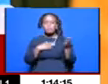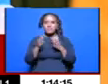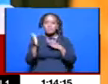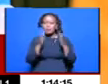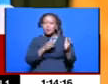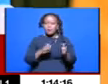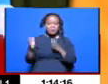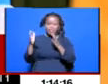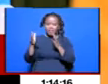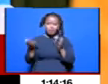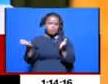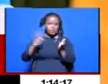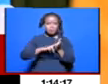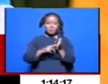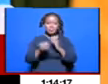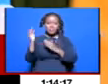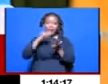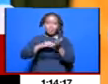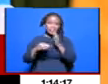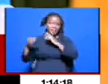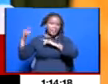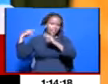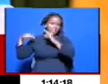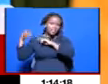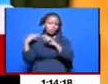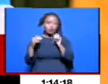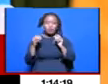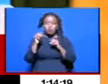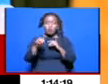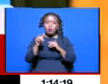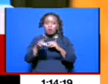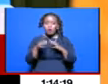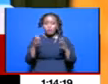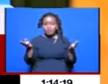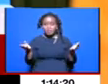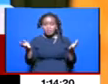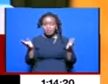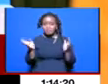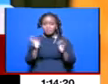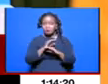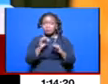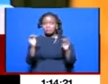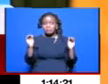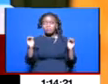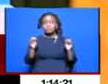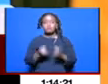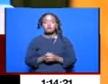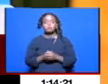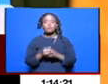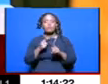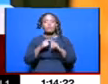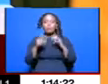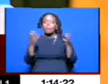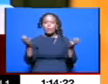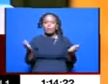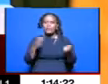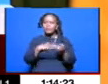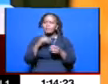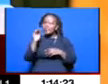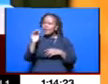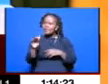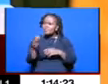to retrace the history of this doctrine. But I do ask, how did we